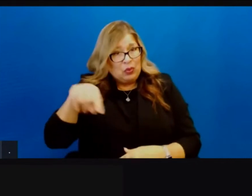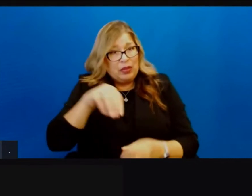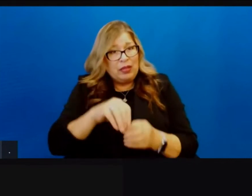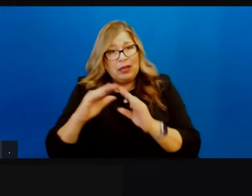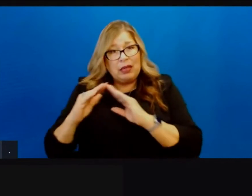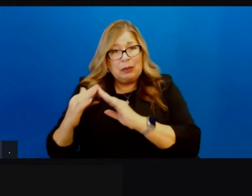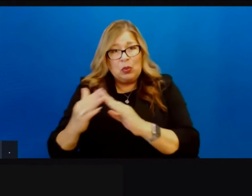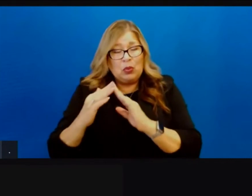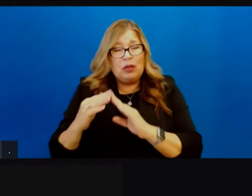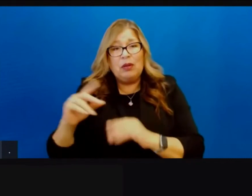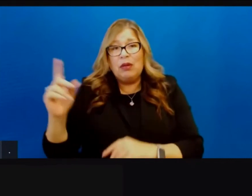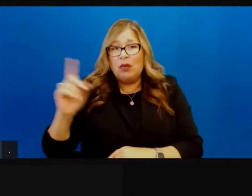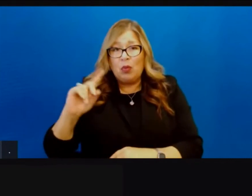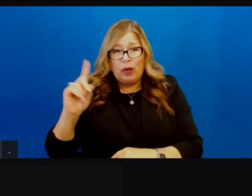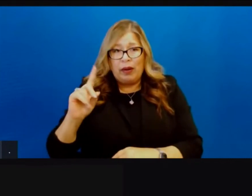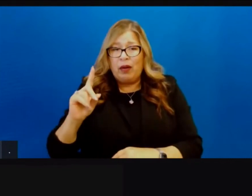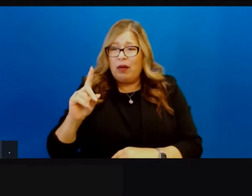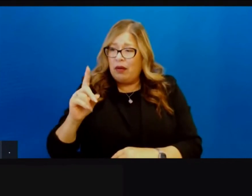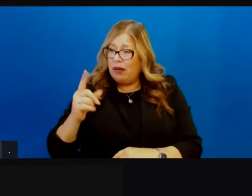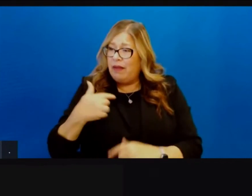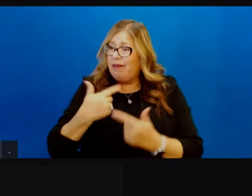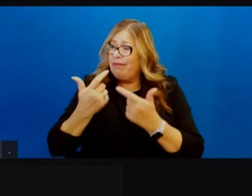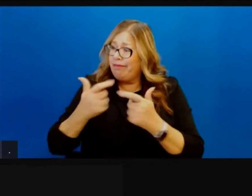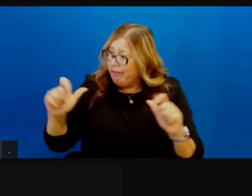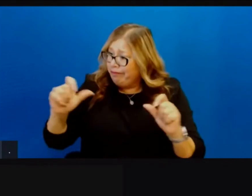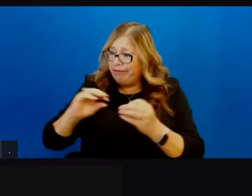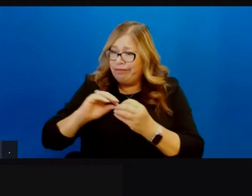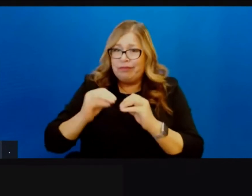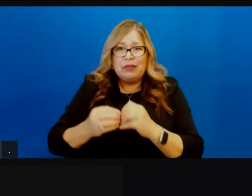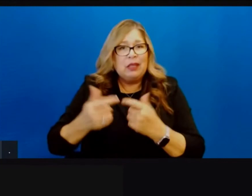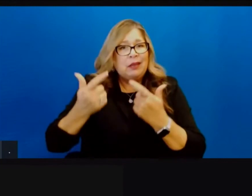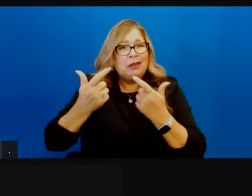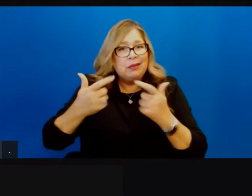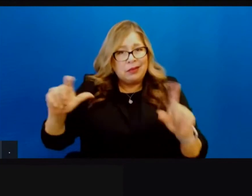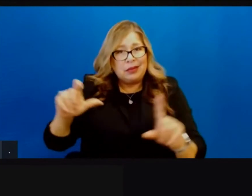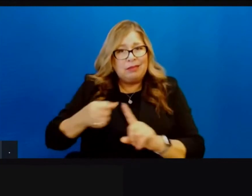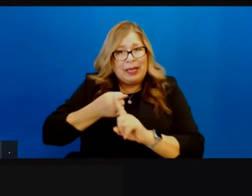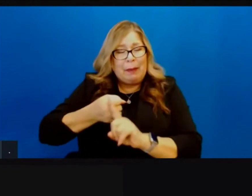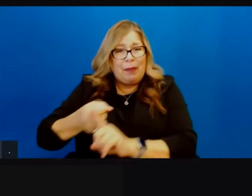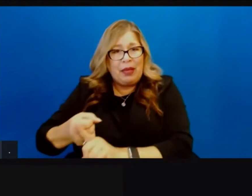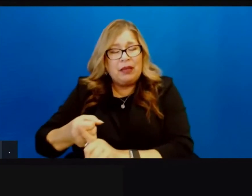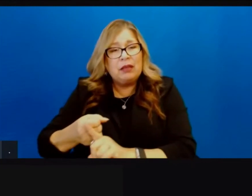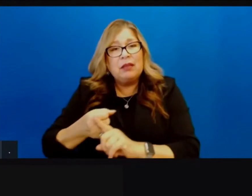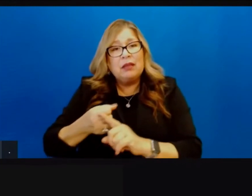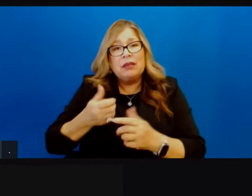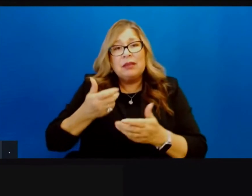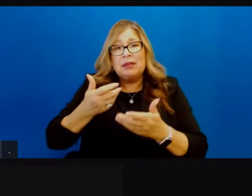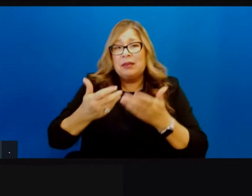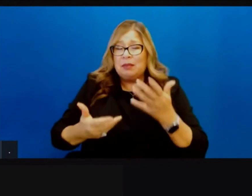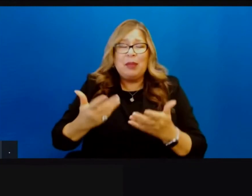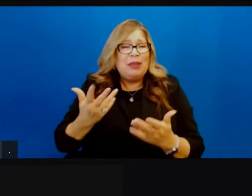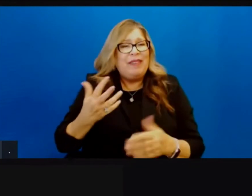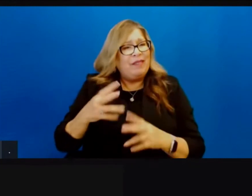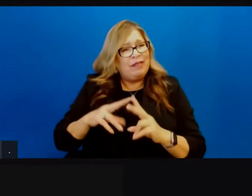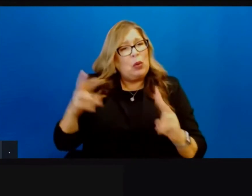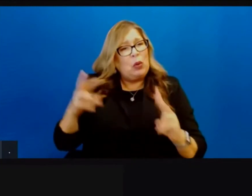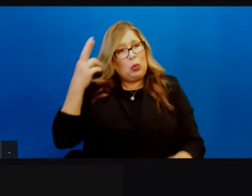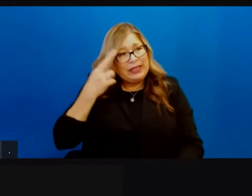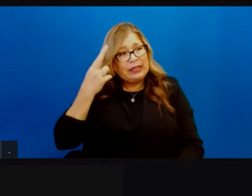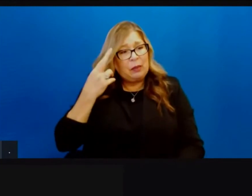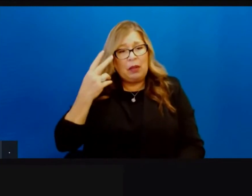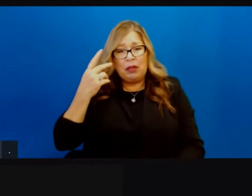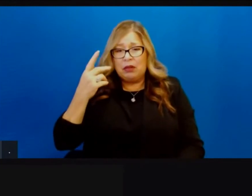where that is a dominant factor and a dominant feature, we think that it could be totally reasonable to